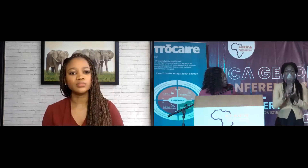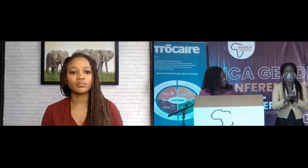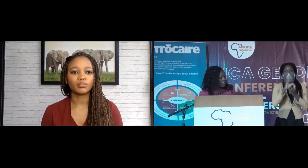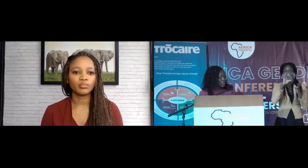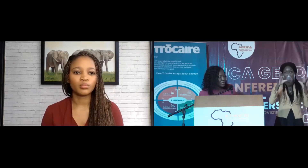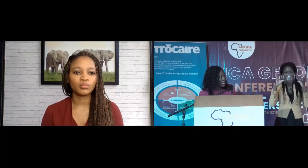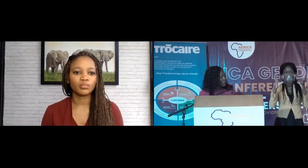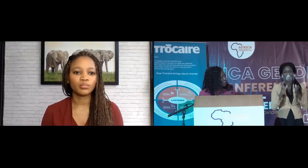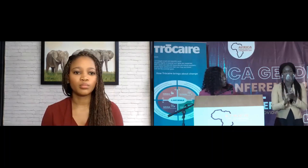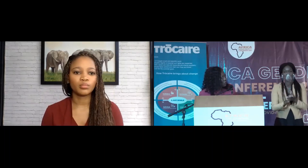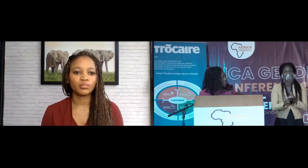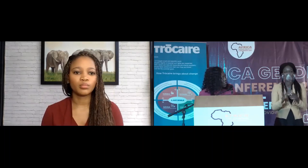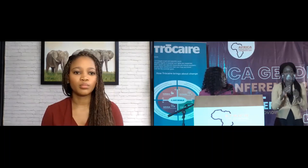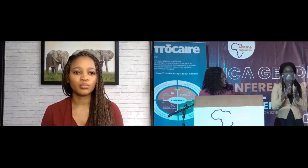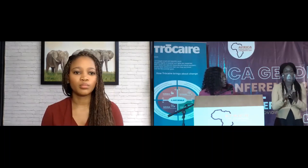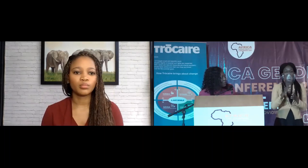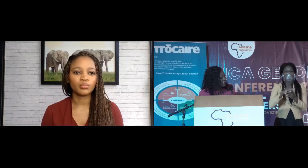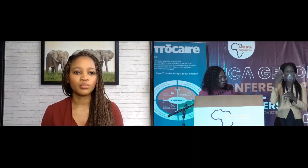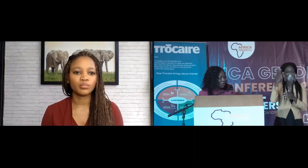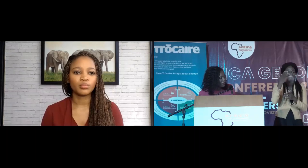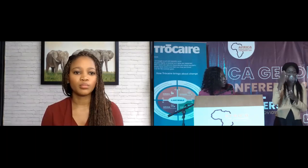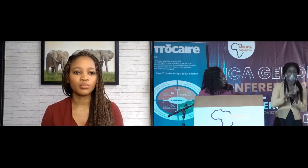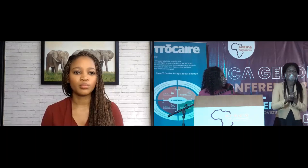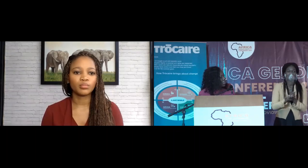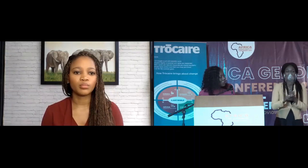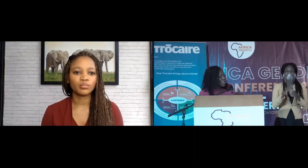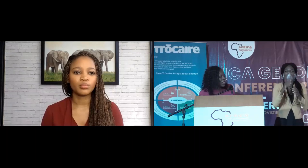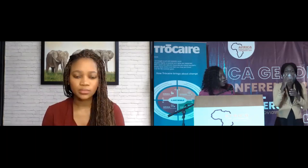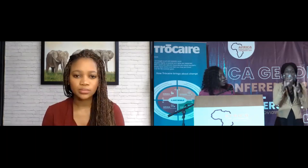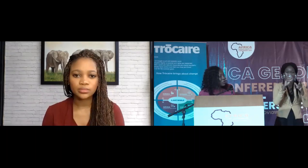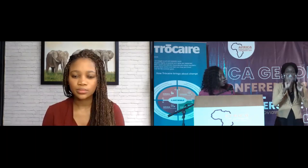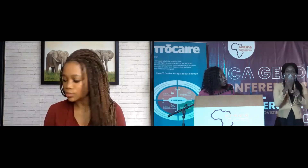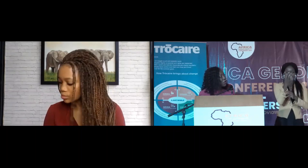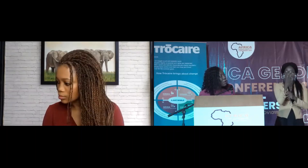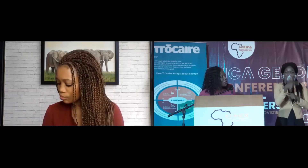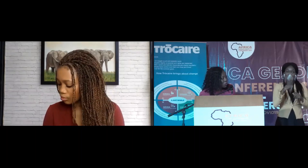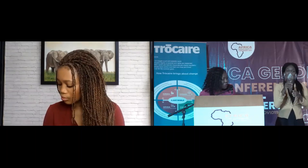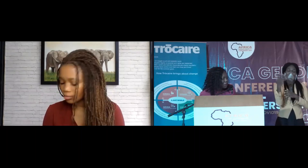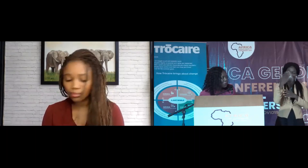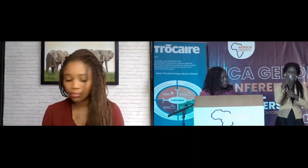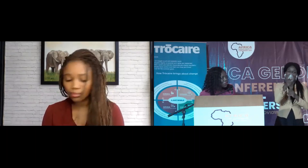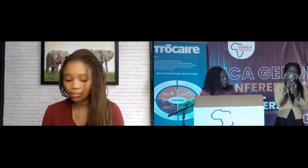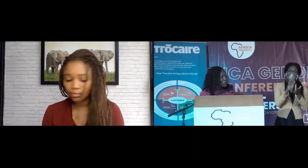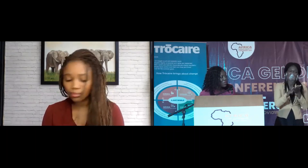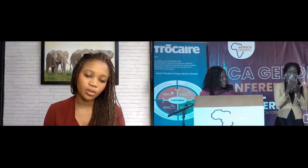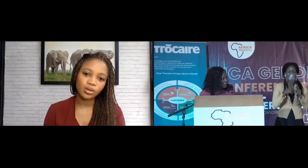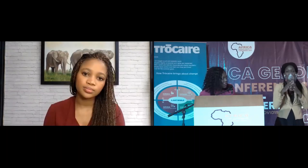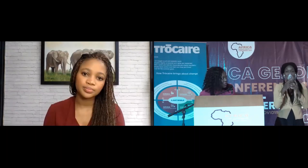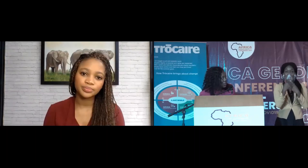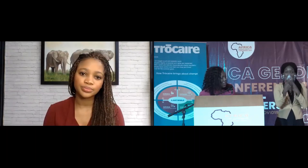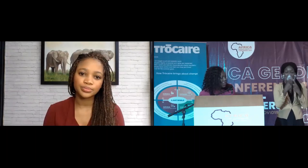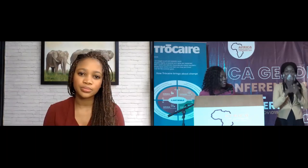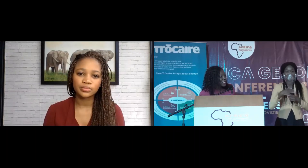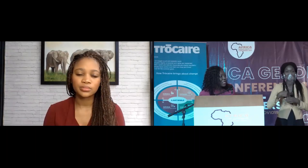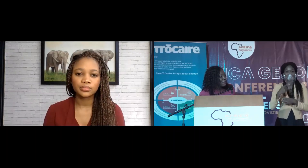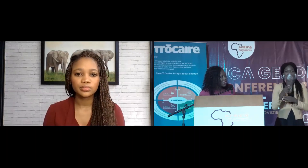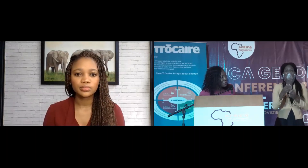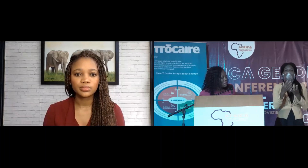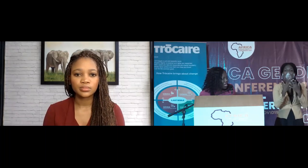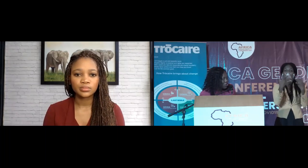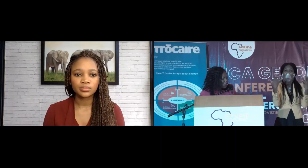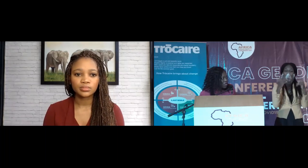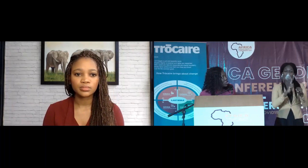Honorable there, it has come from Dr. Nyaradzai, even Quiver, to say that when we talk about women, most of the times, it's